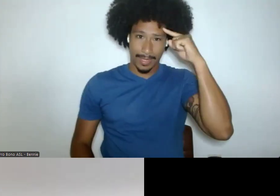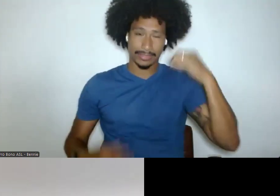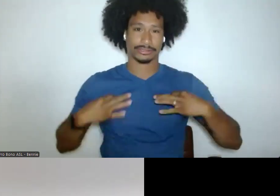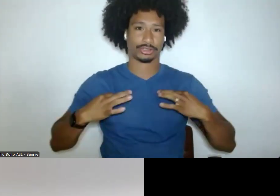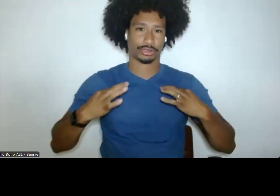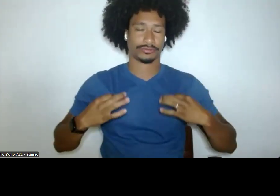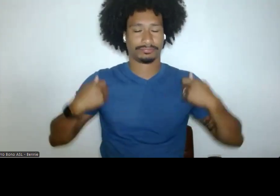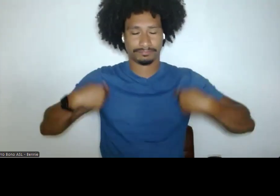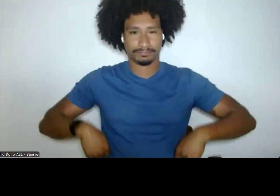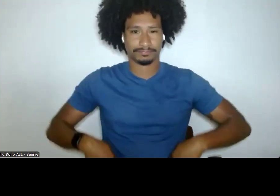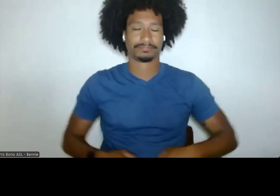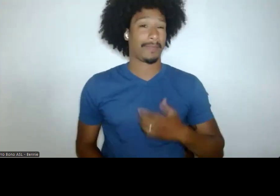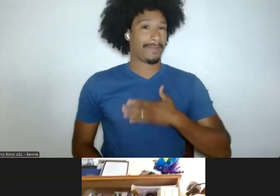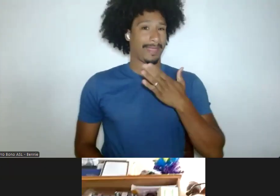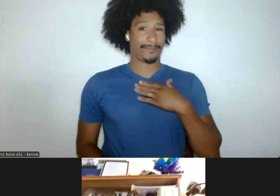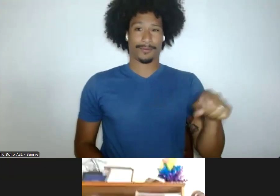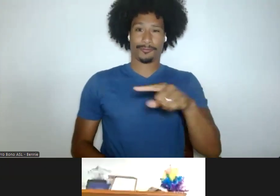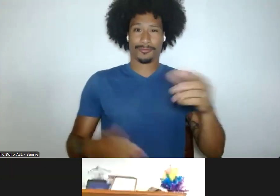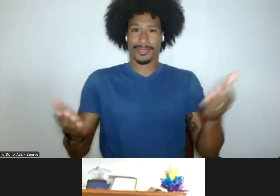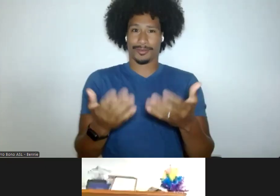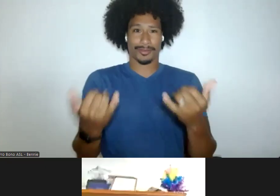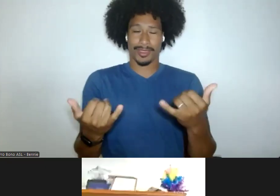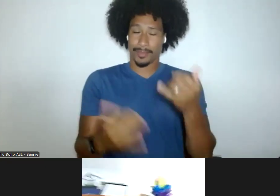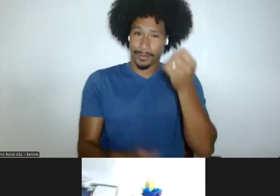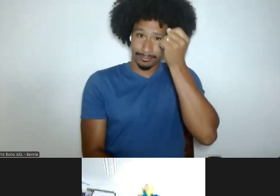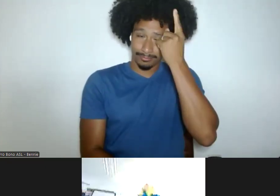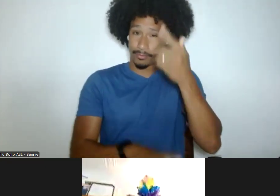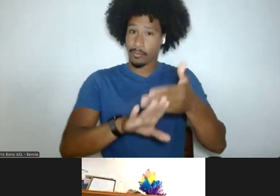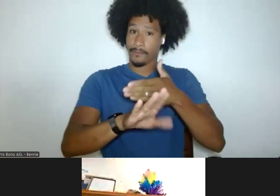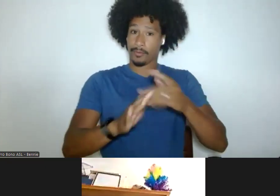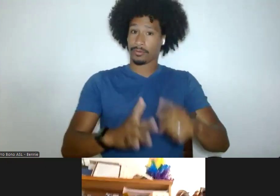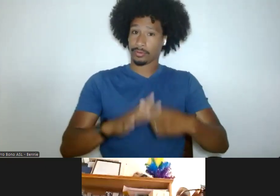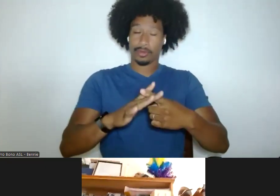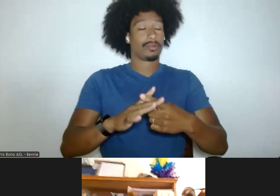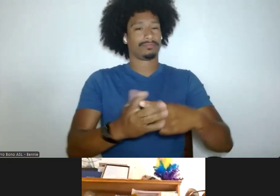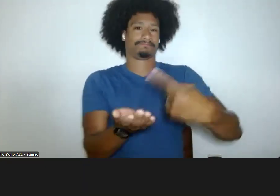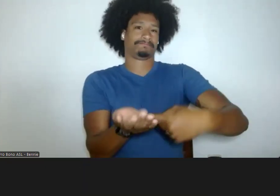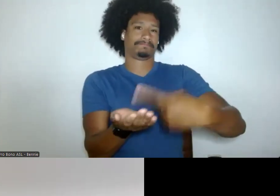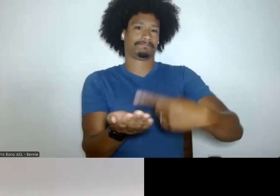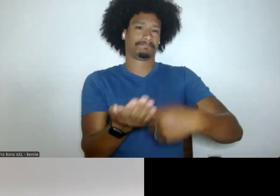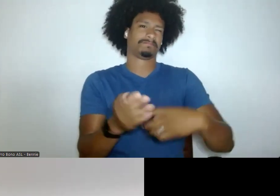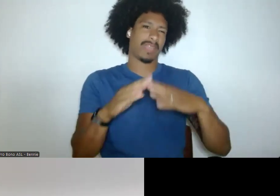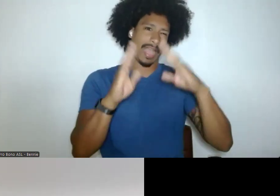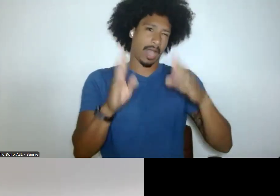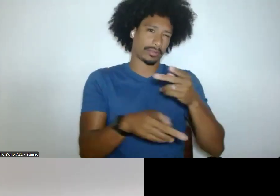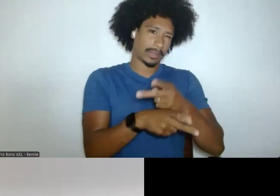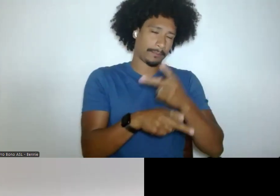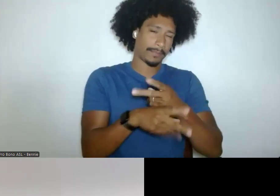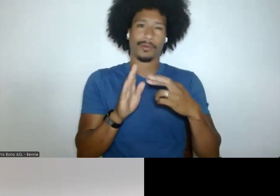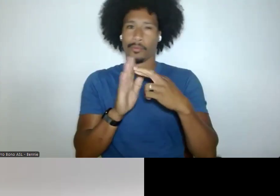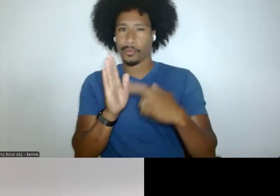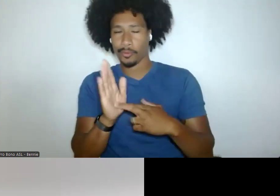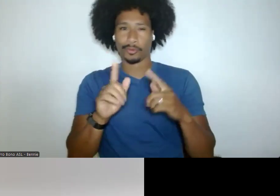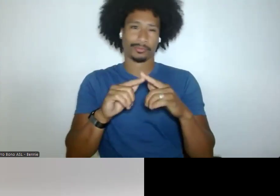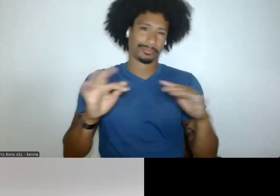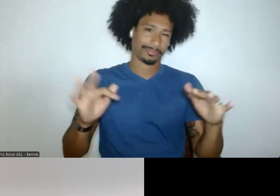but before we get started, I wanted to go over some housekeeping details. We will have card captioning as